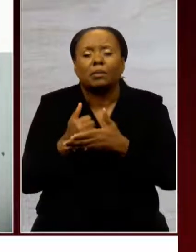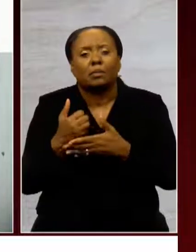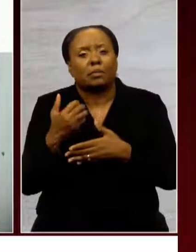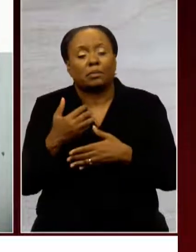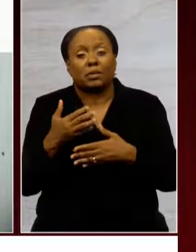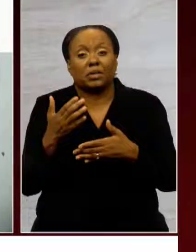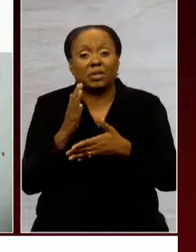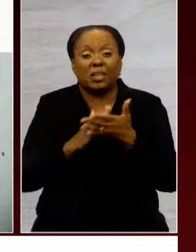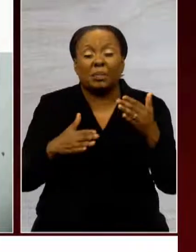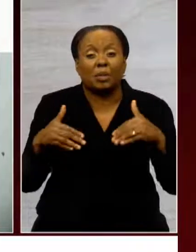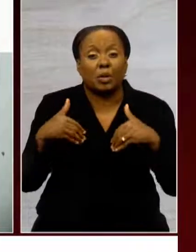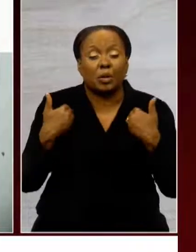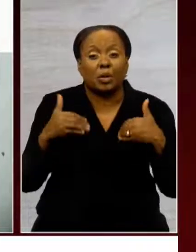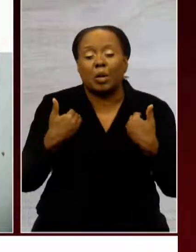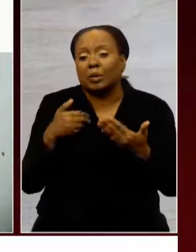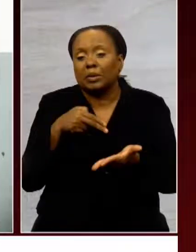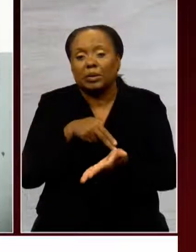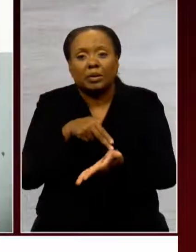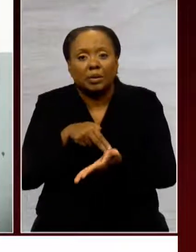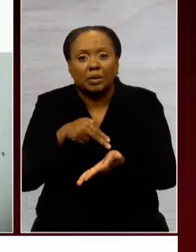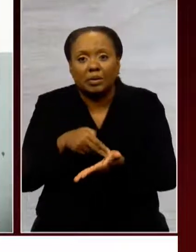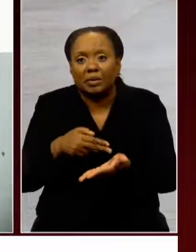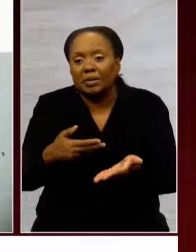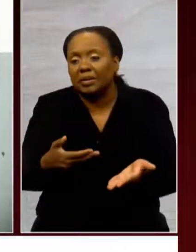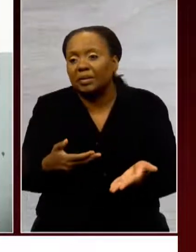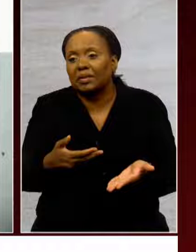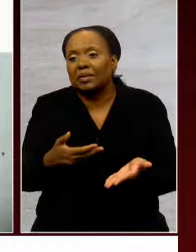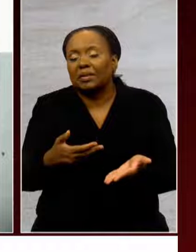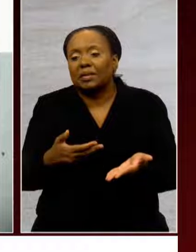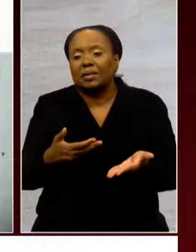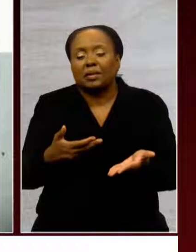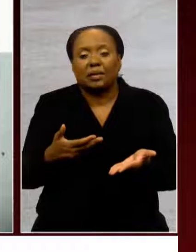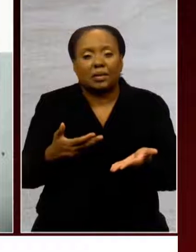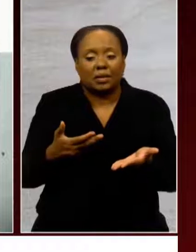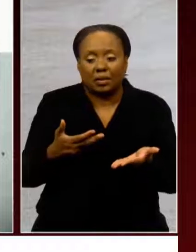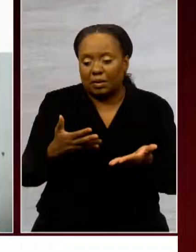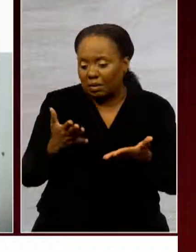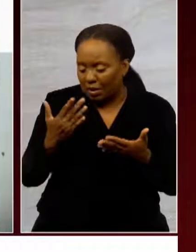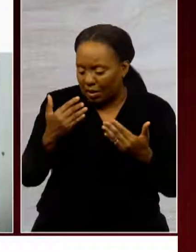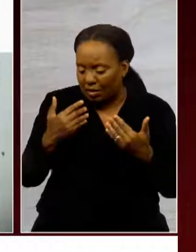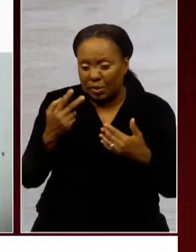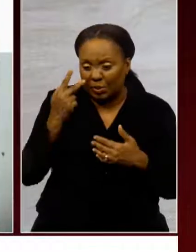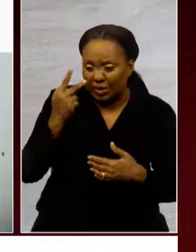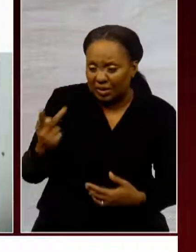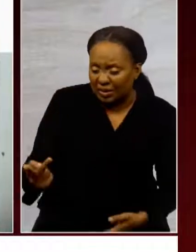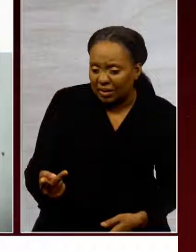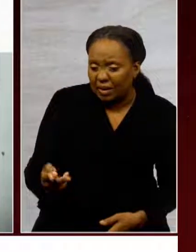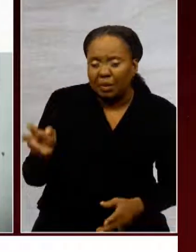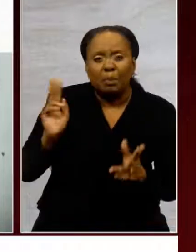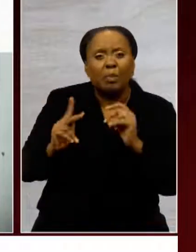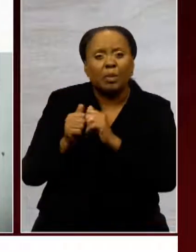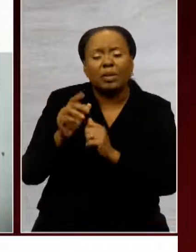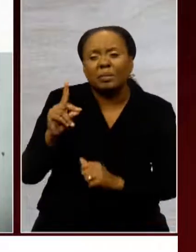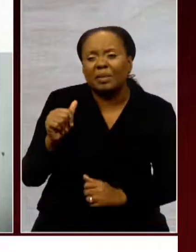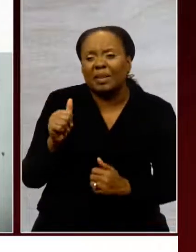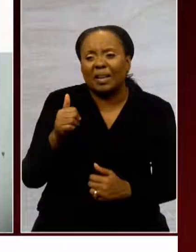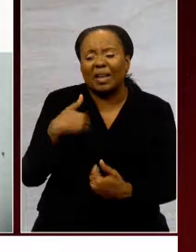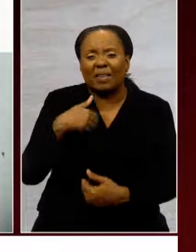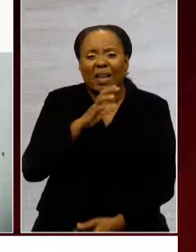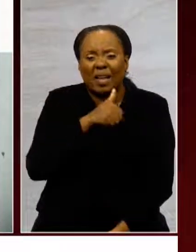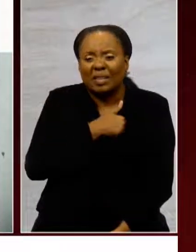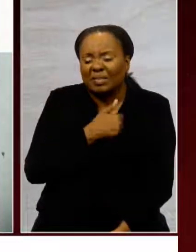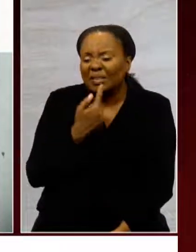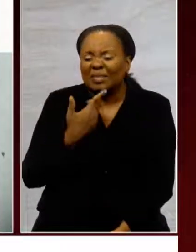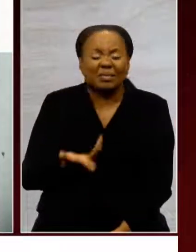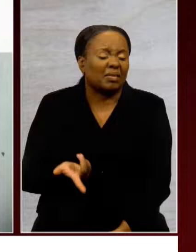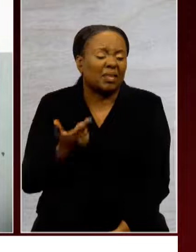Especially if you cannot, someone that can't take care of yourself properly, they have this attitude, they're just there like they're working for